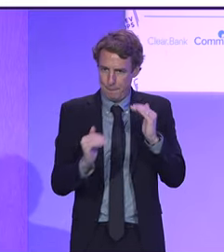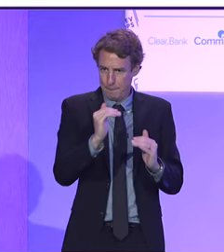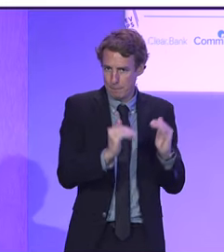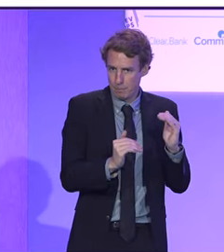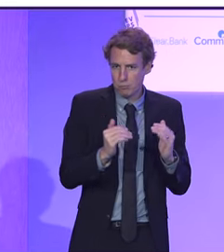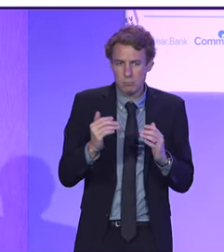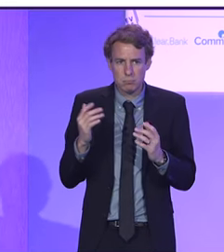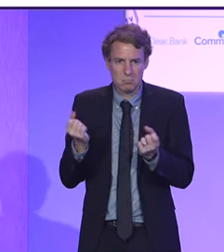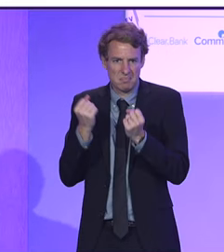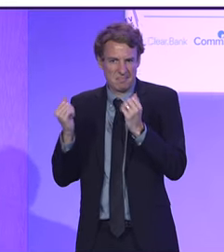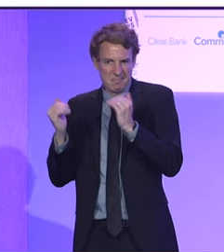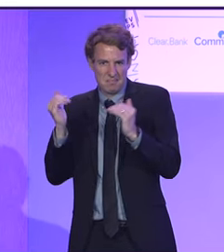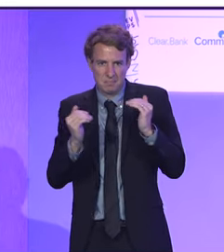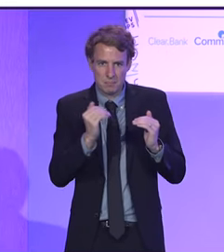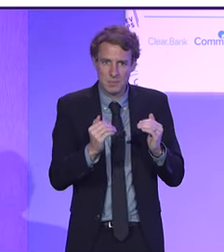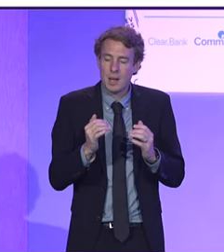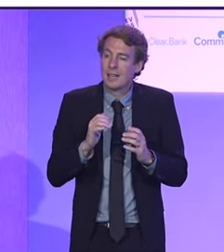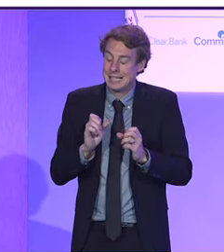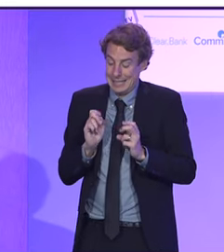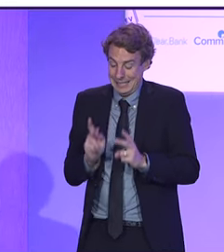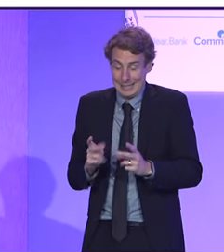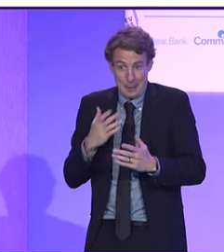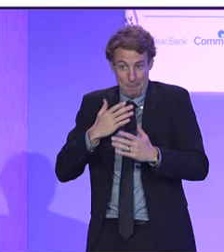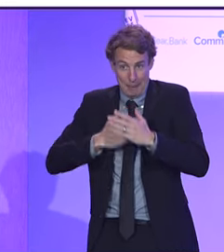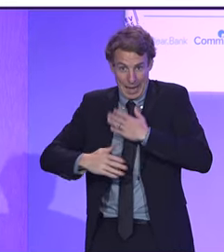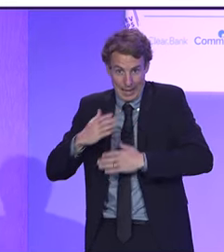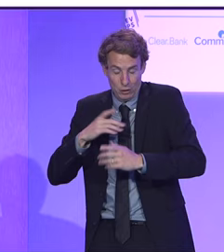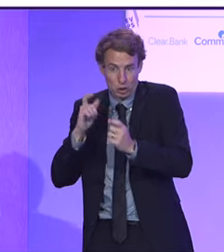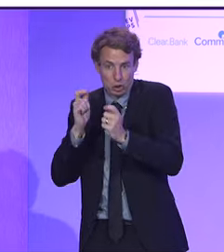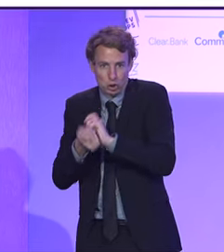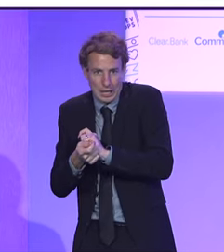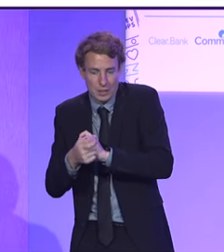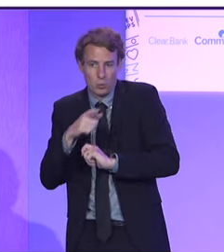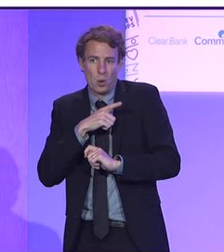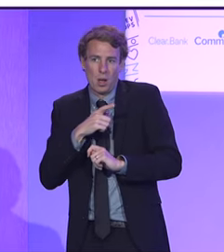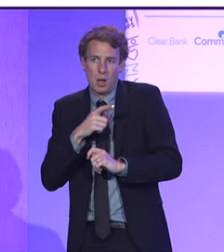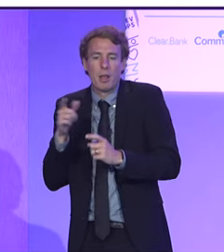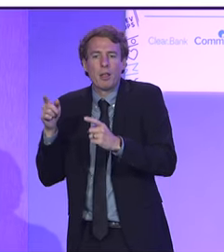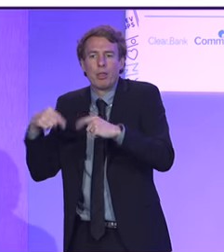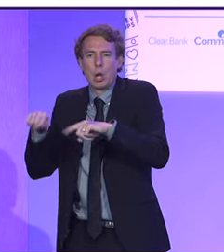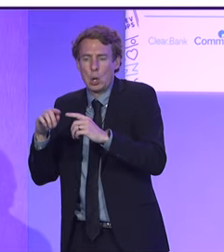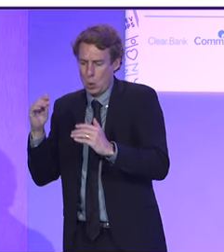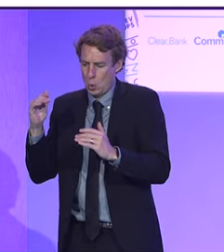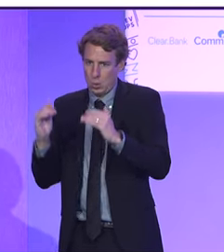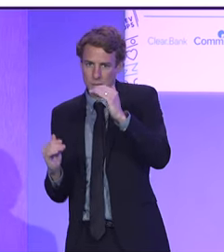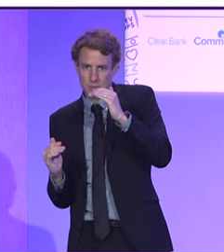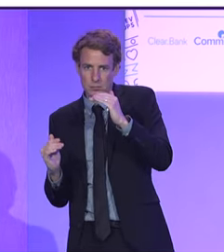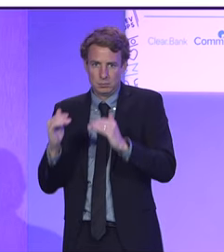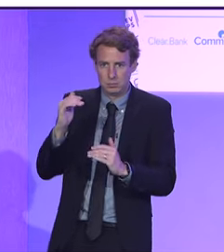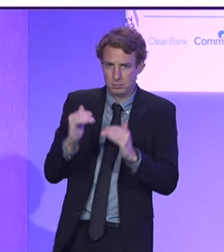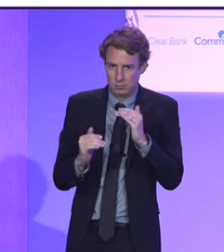the behavior of a system shift and change, that's usually because the dominance of loops have shifted. And I will